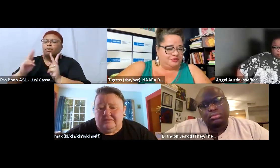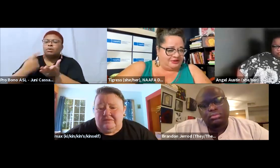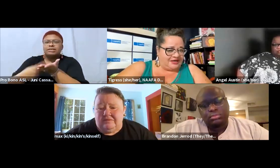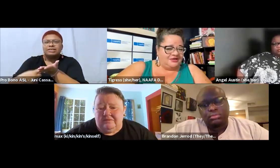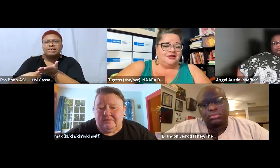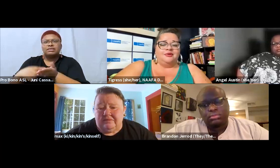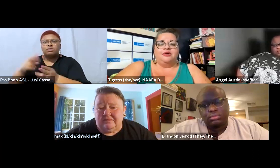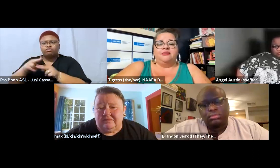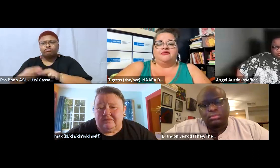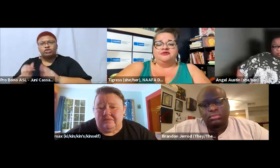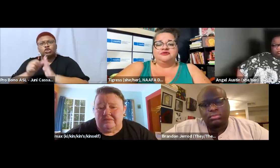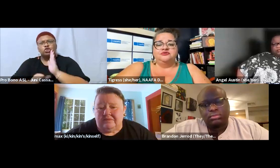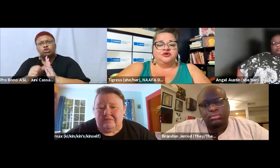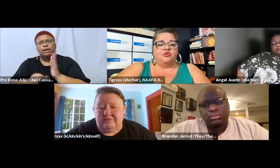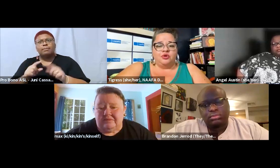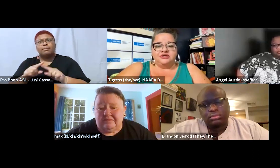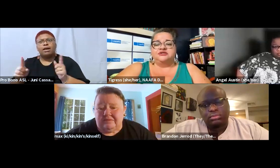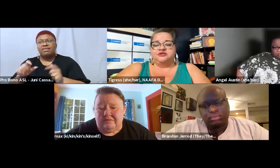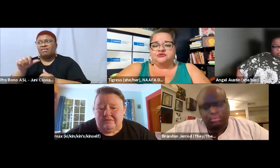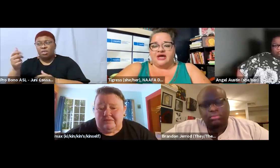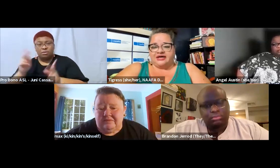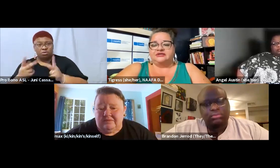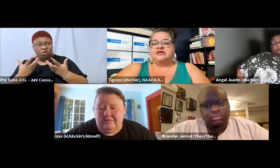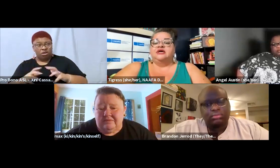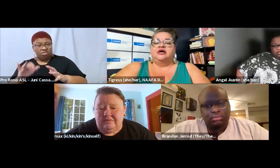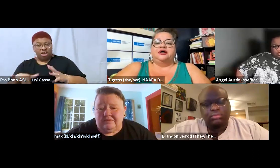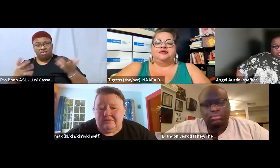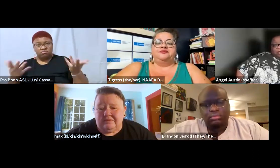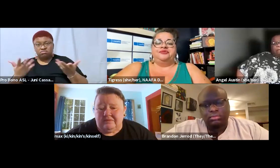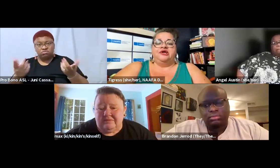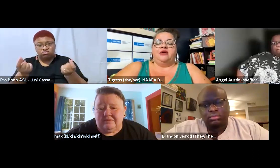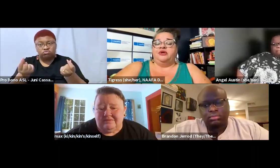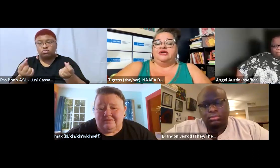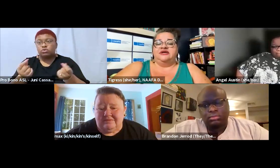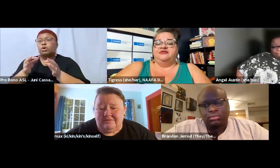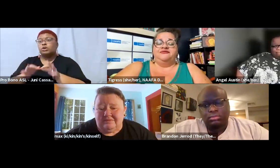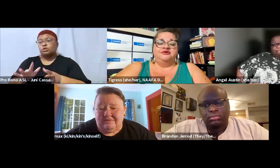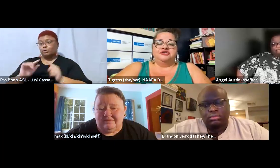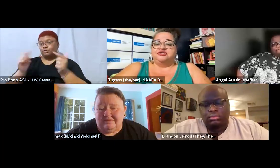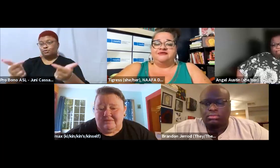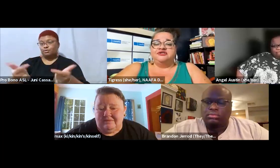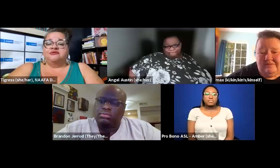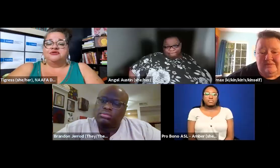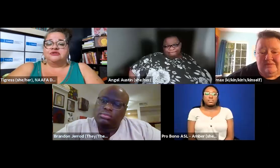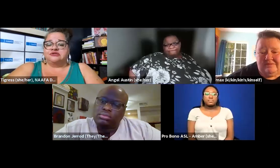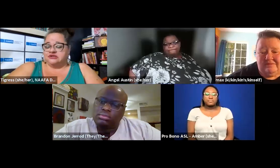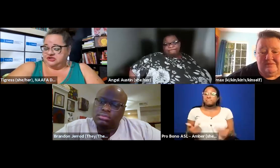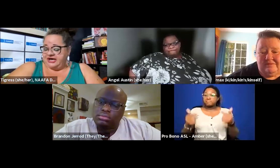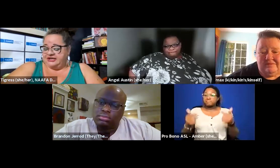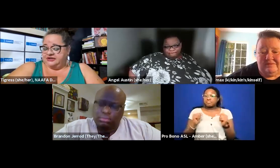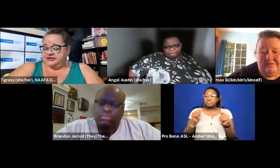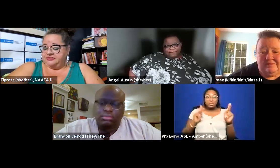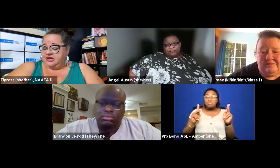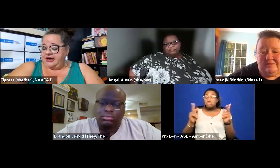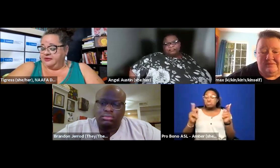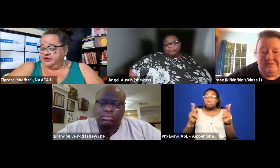folks who were doing that but what about folks who don't want to do that um and we can definitely folks should definitely share resources in the